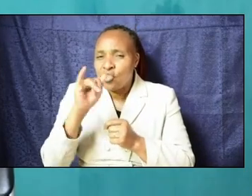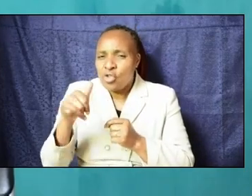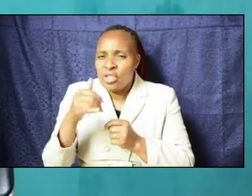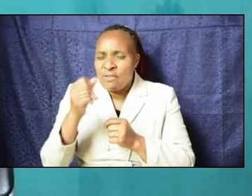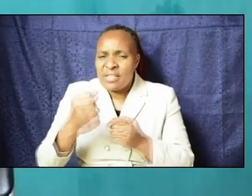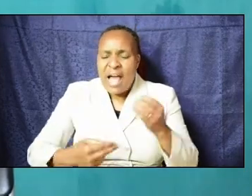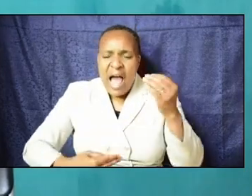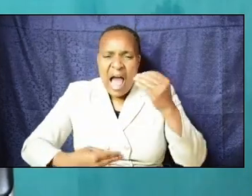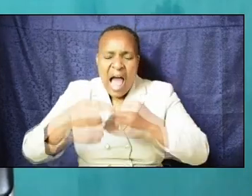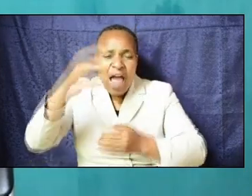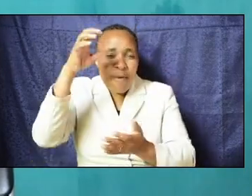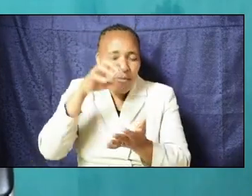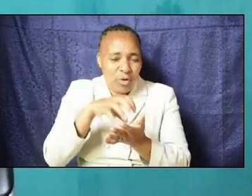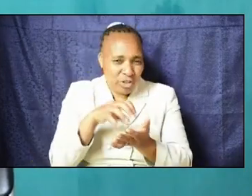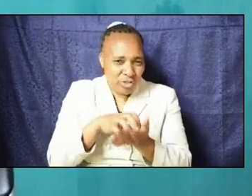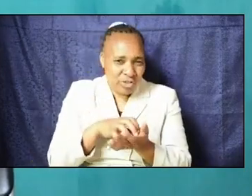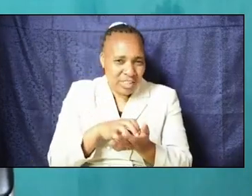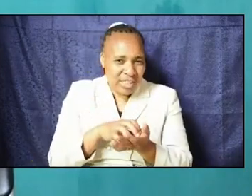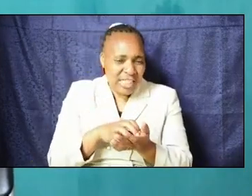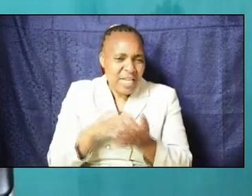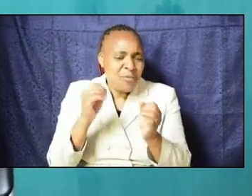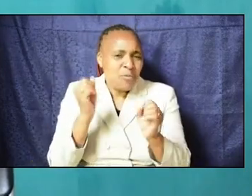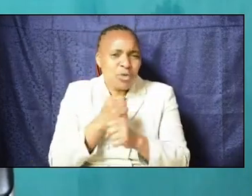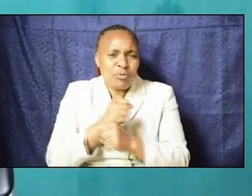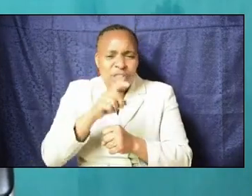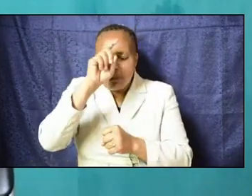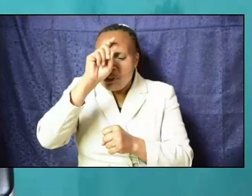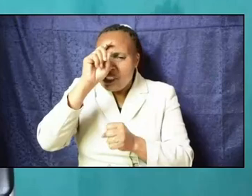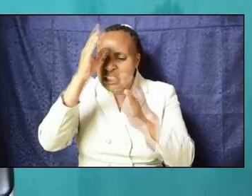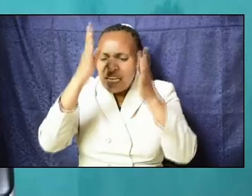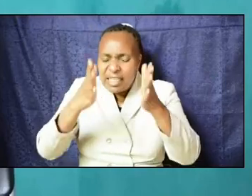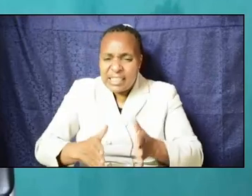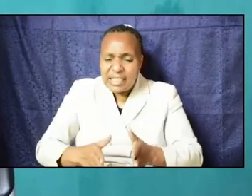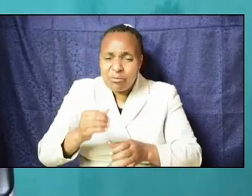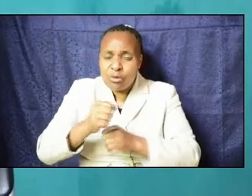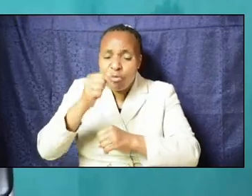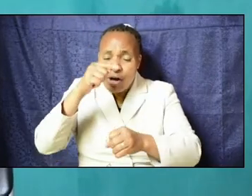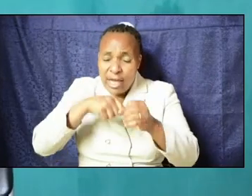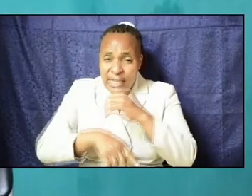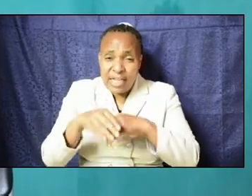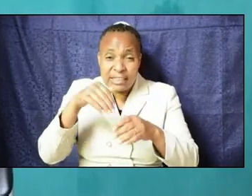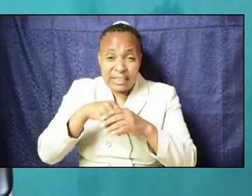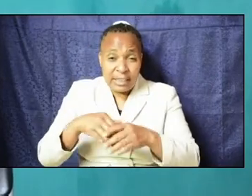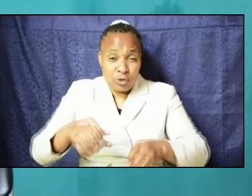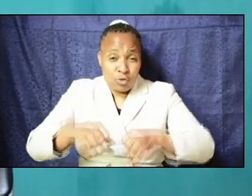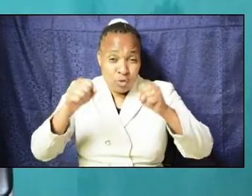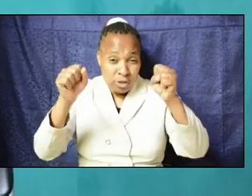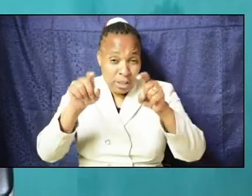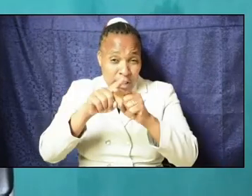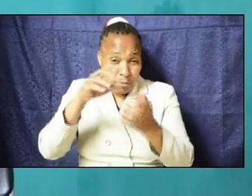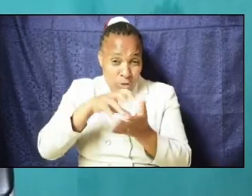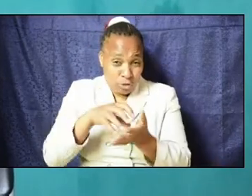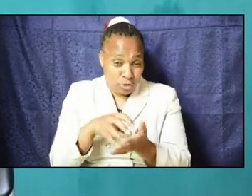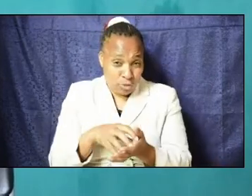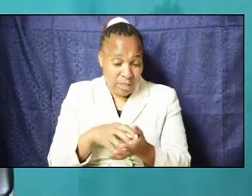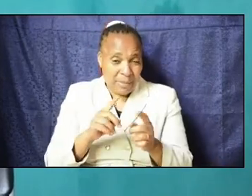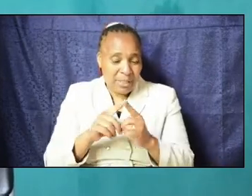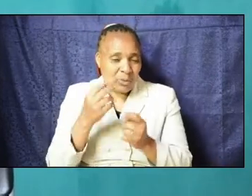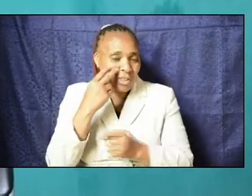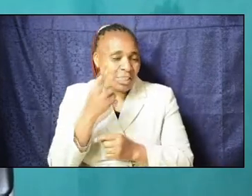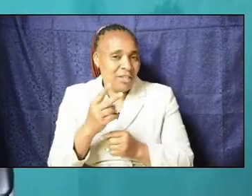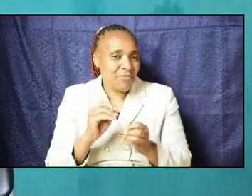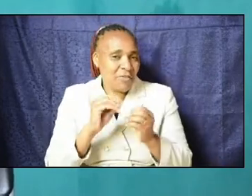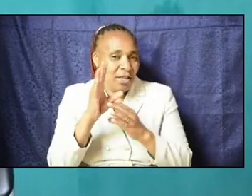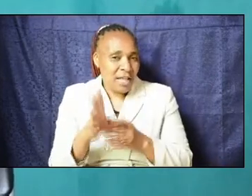high, high position. Even no Egyptian had ever ascended to the throne to that magnitude. And looking further into this, the